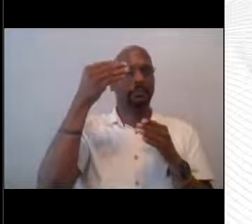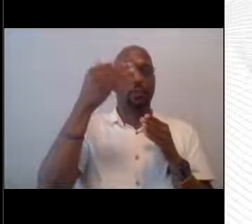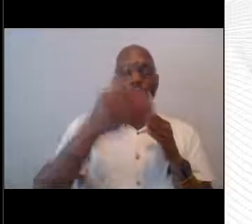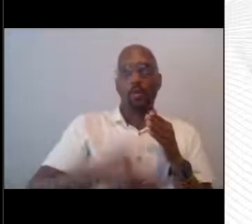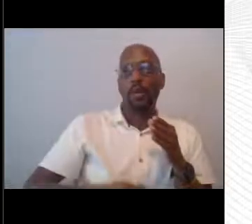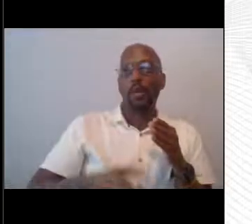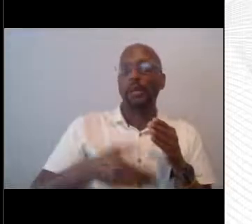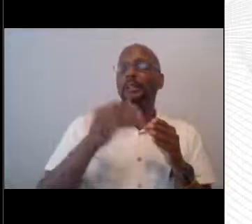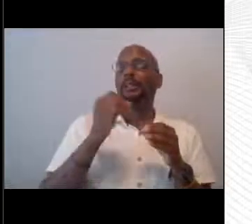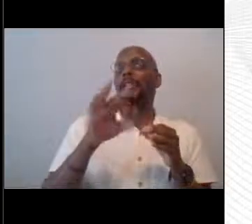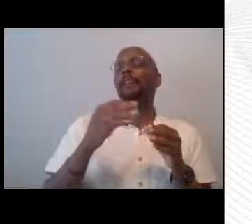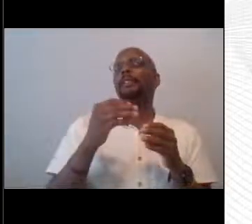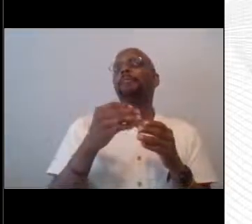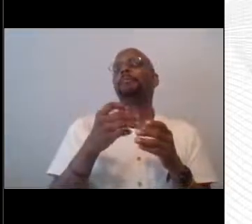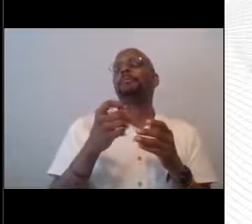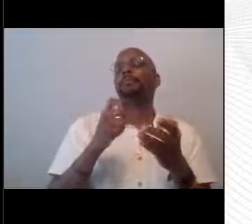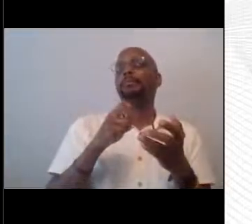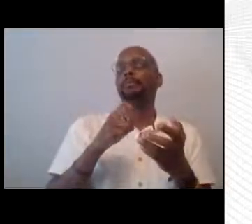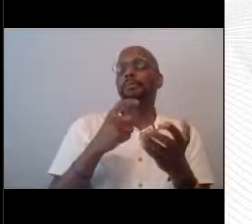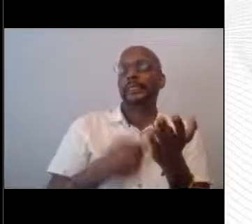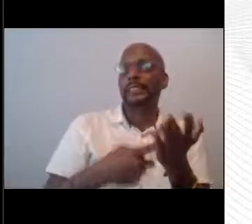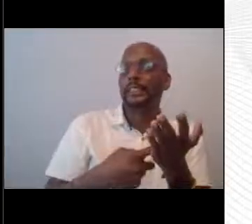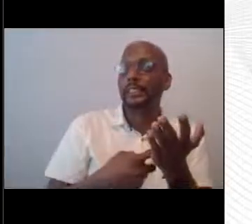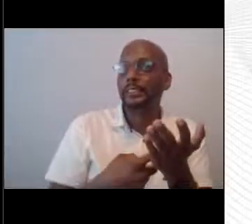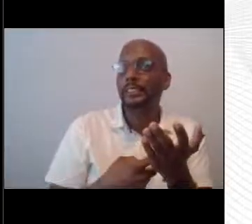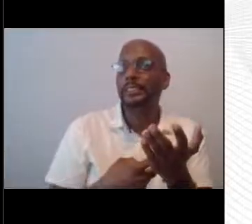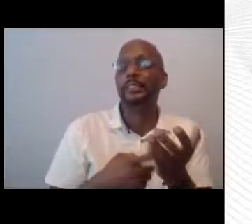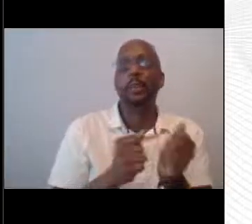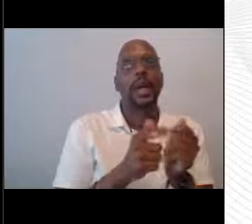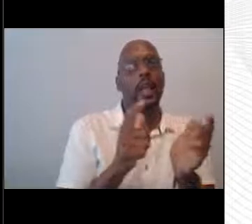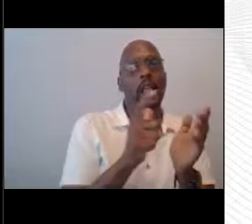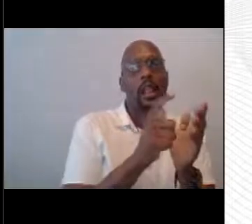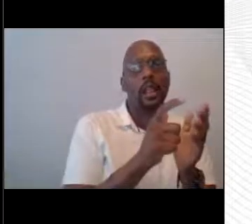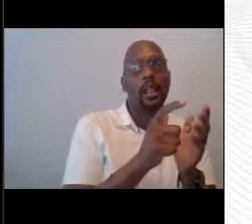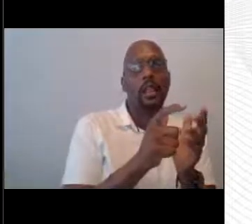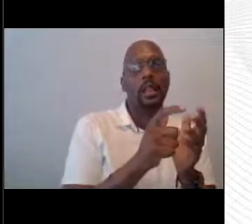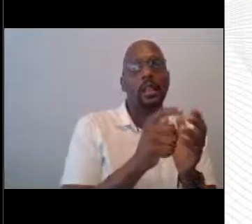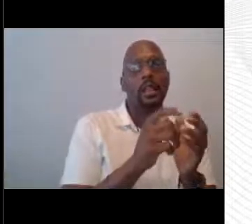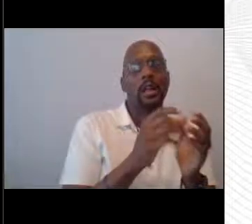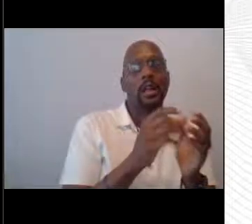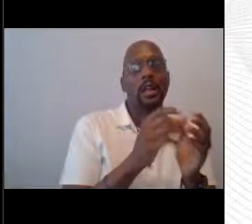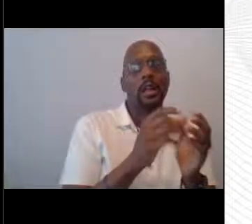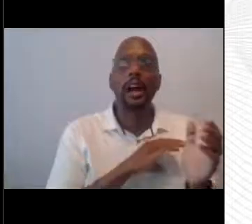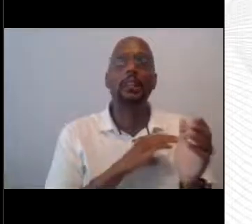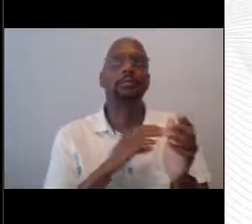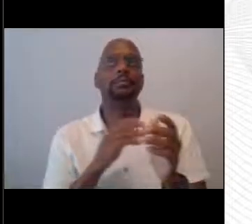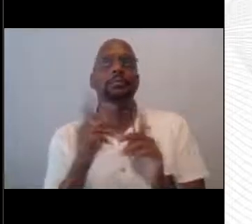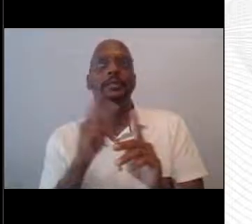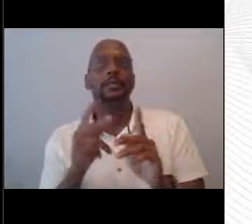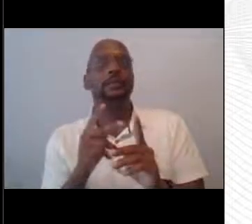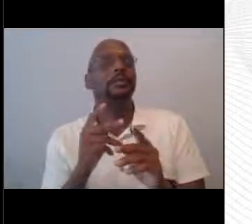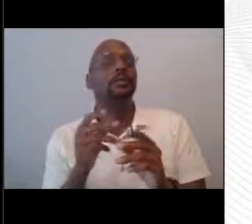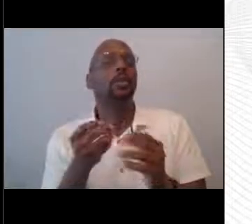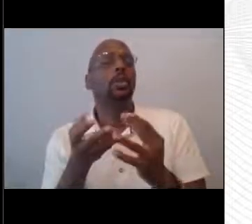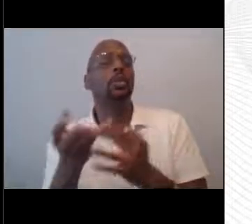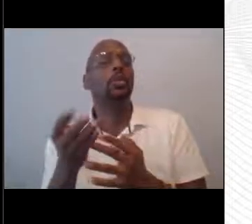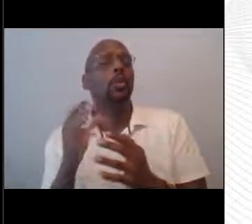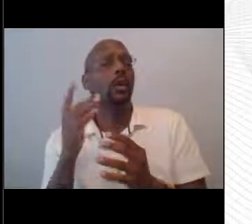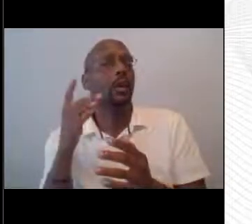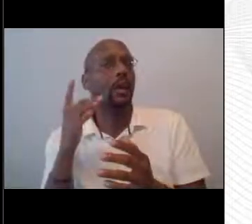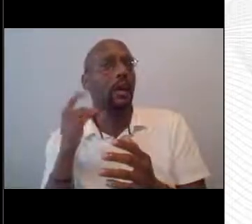and collaborates regularly with law enforcement, residents, council members throughout Los Angeles and Ventura counties